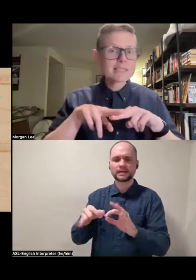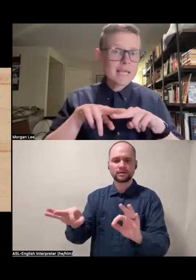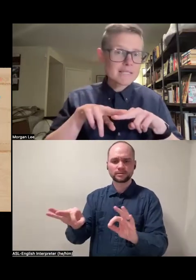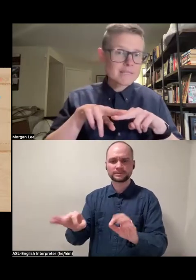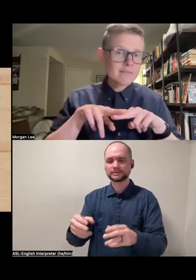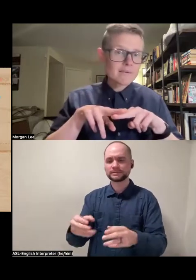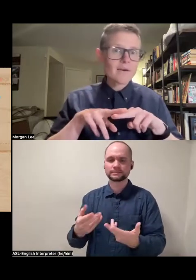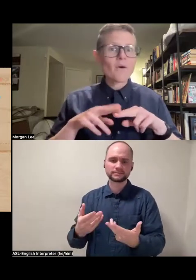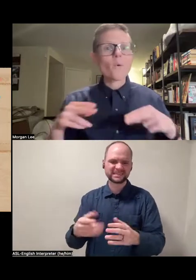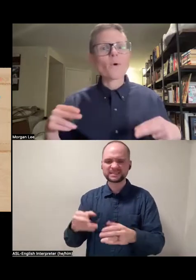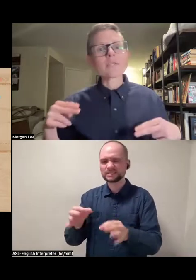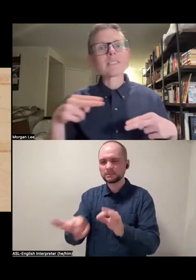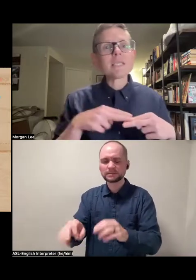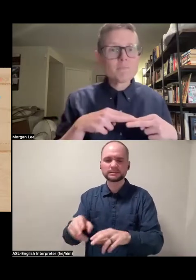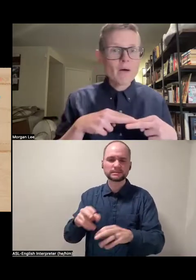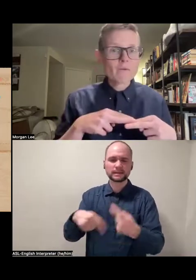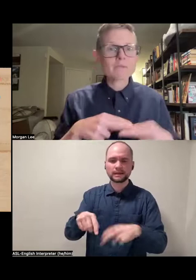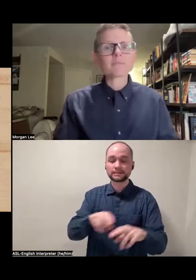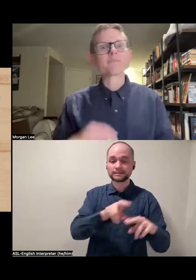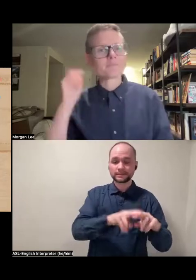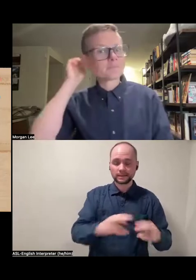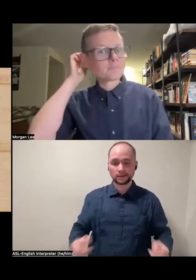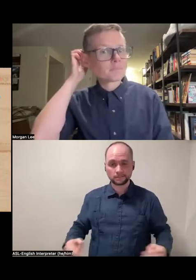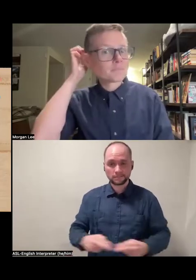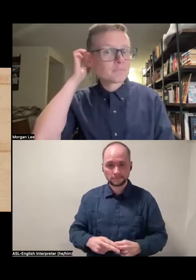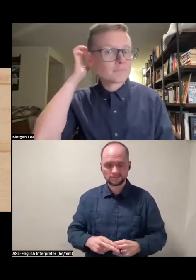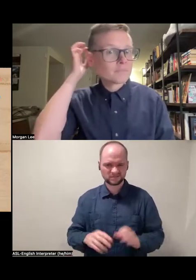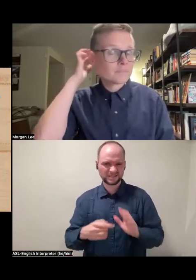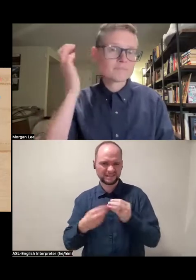signs like sit or seat belt.